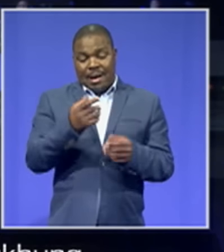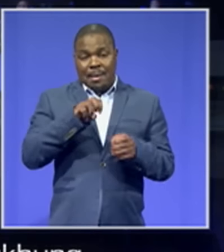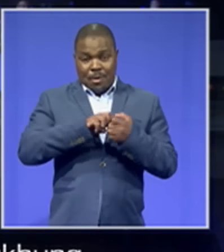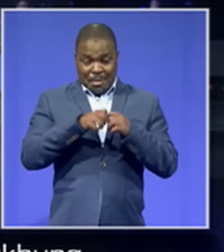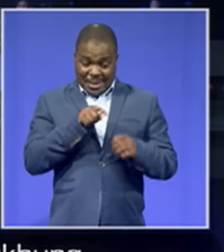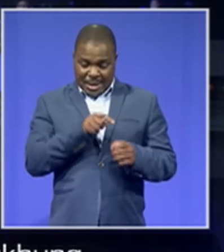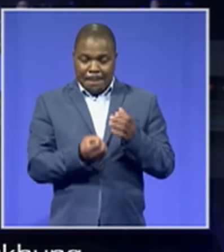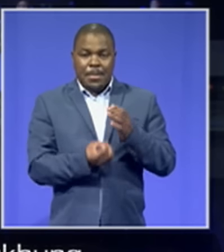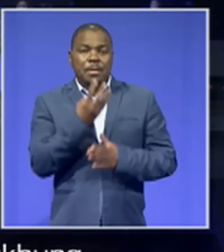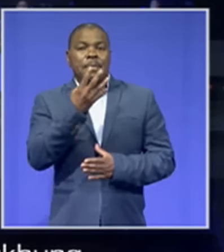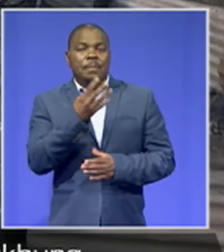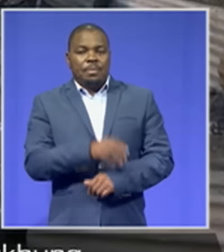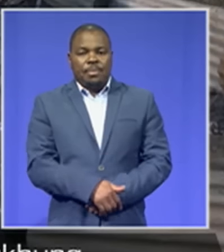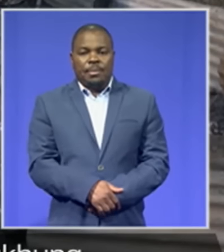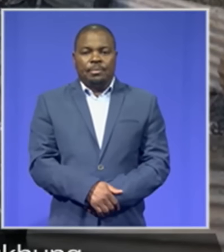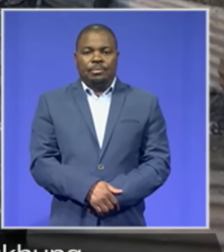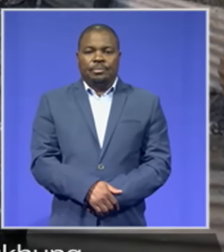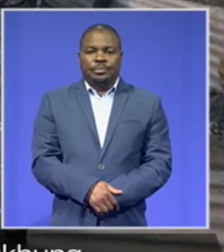ena.